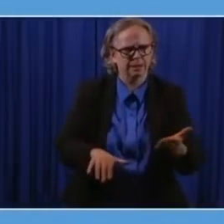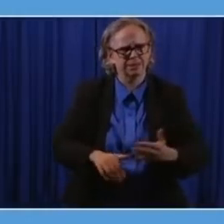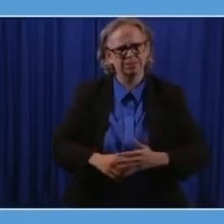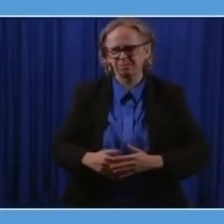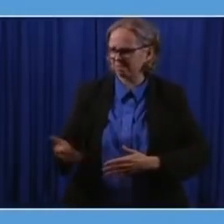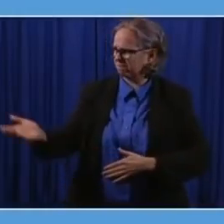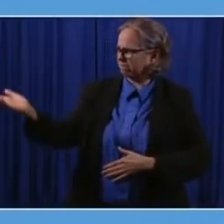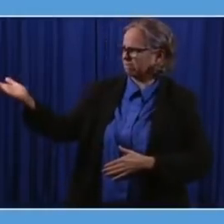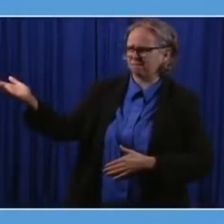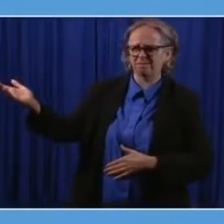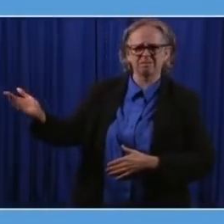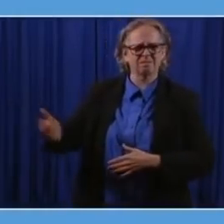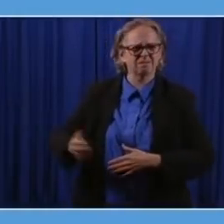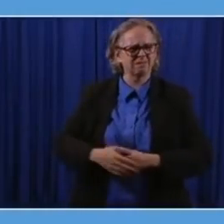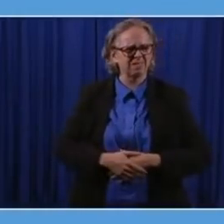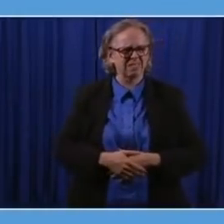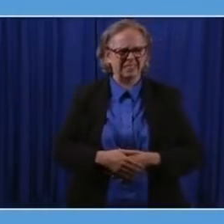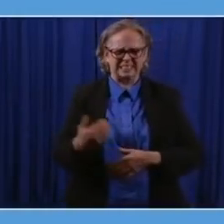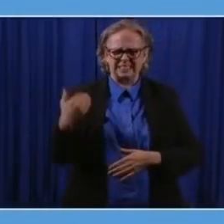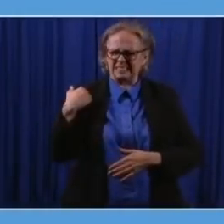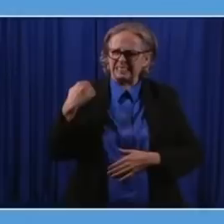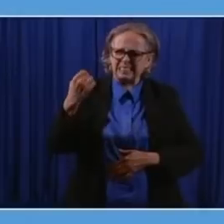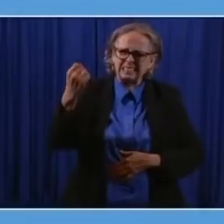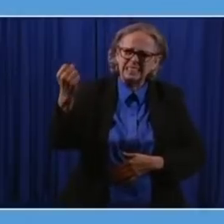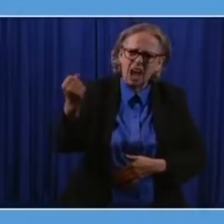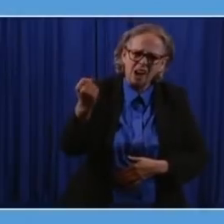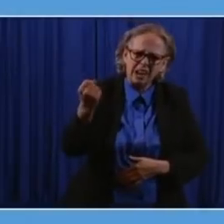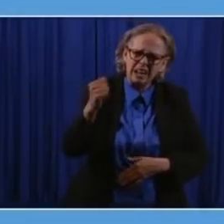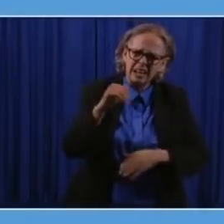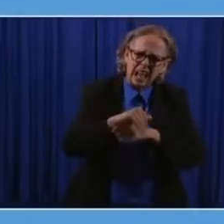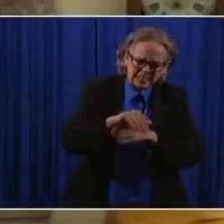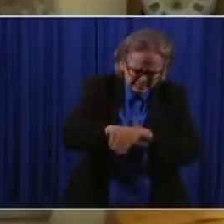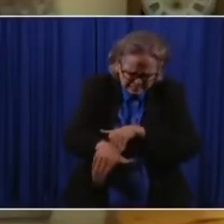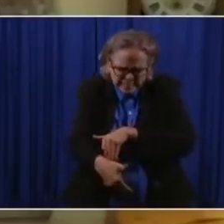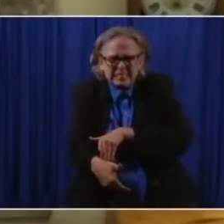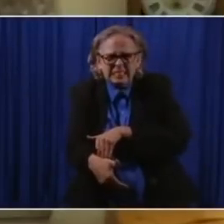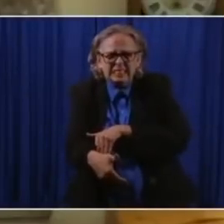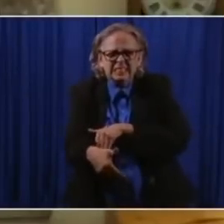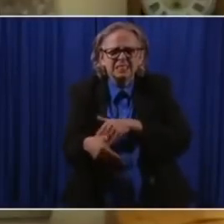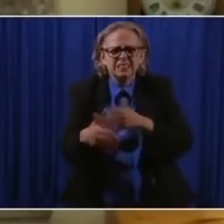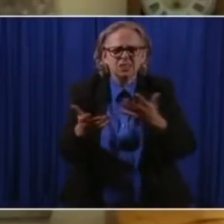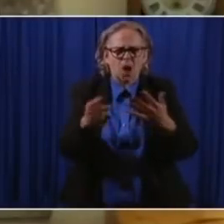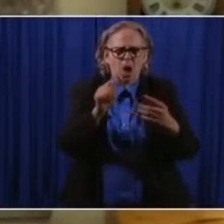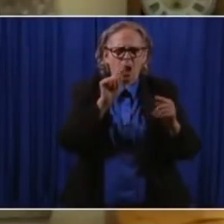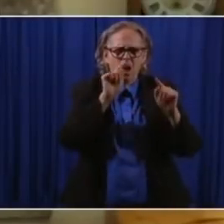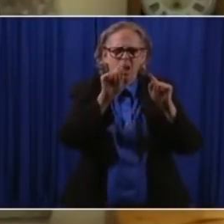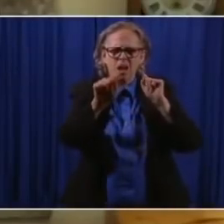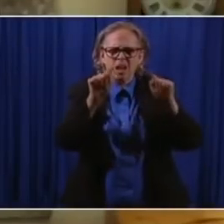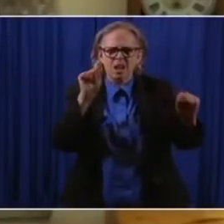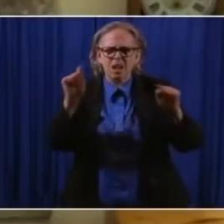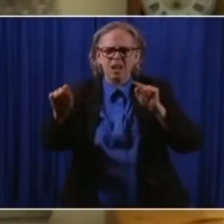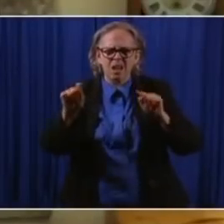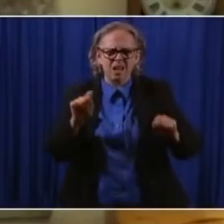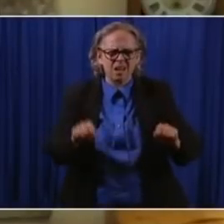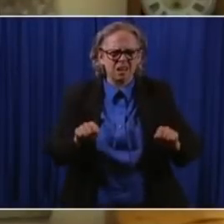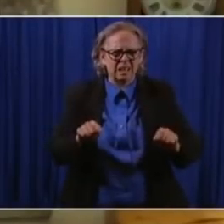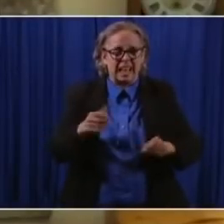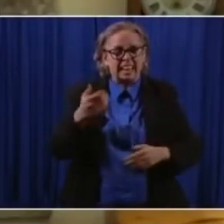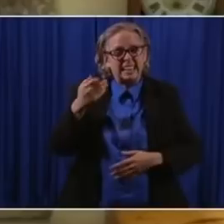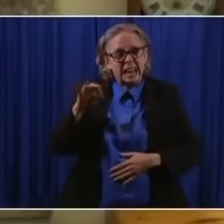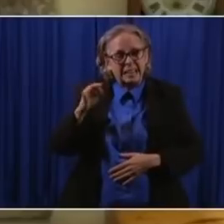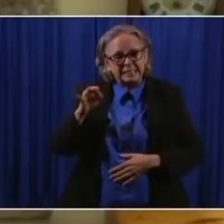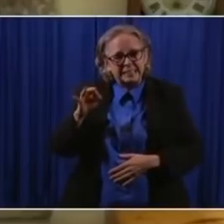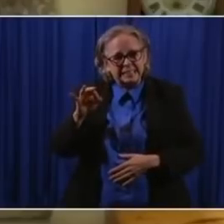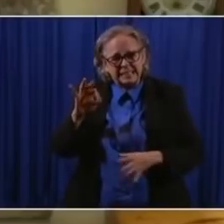to Saturday night, Sunday morning in Cincinnati. 19 people, 19,